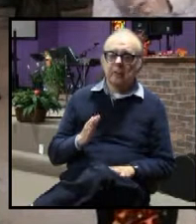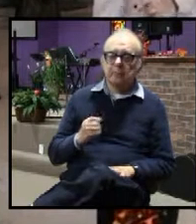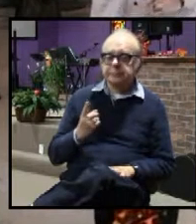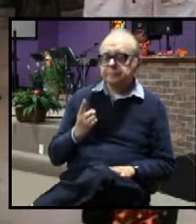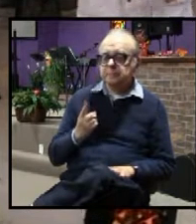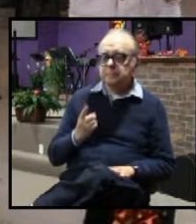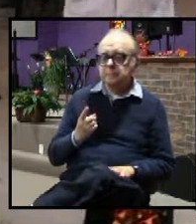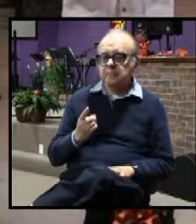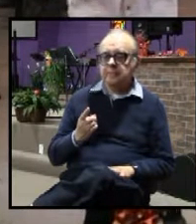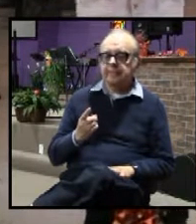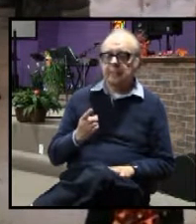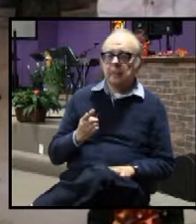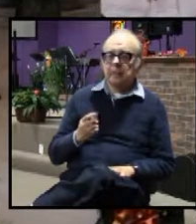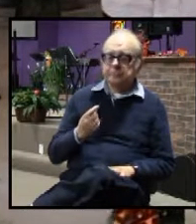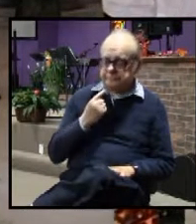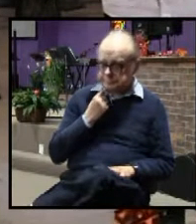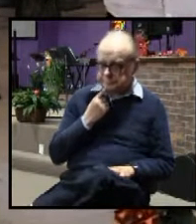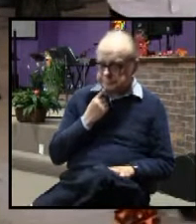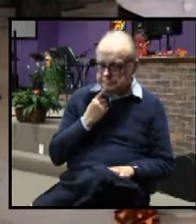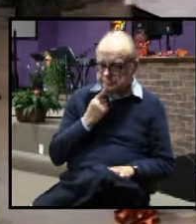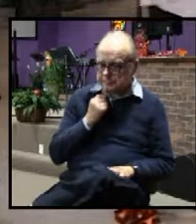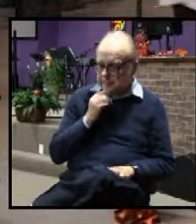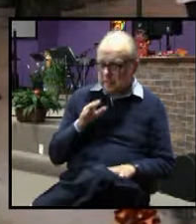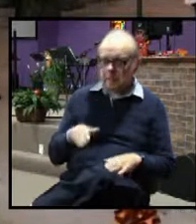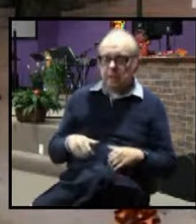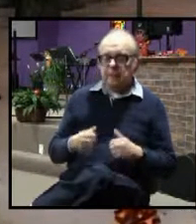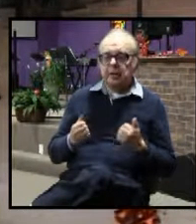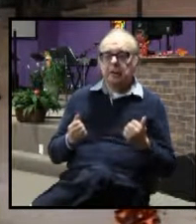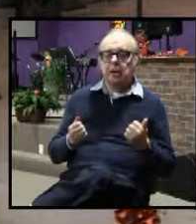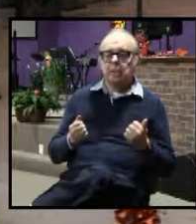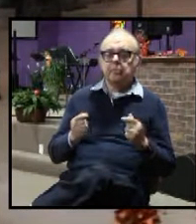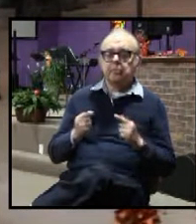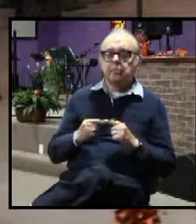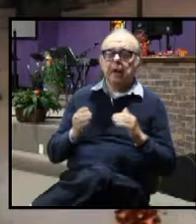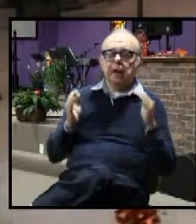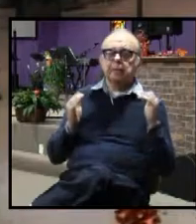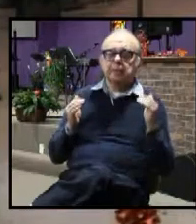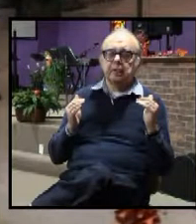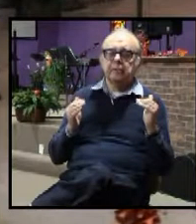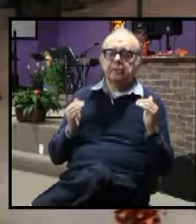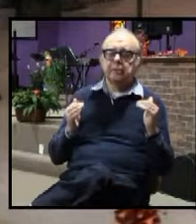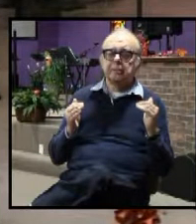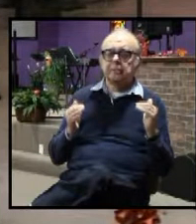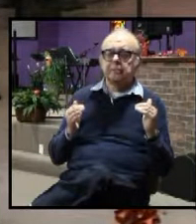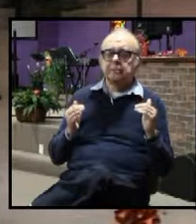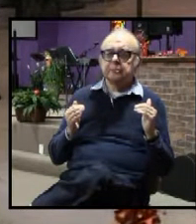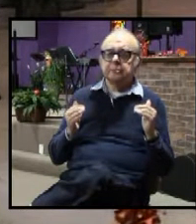ways, but do you understand? Disappointing is not living up to the expectations.